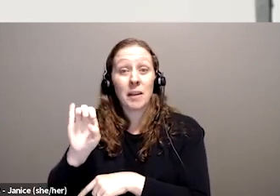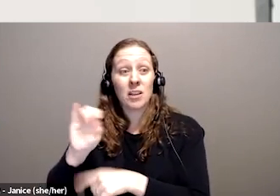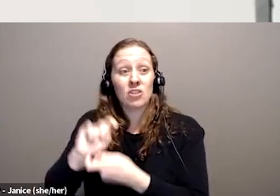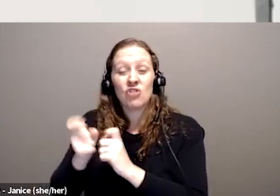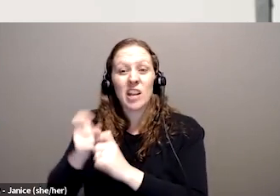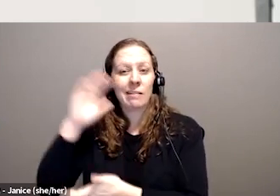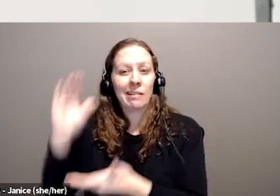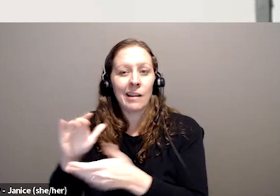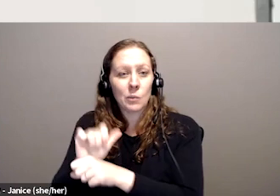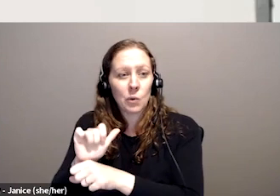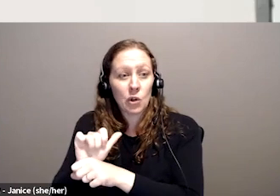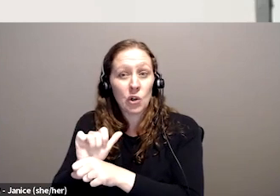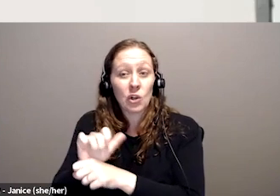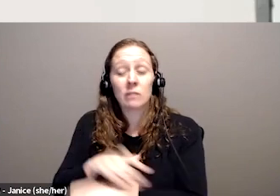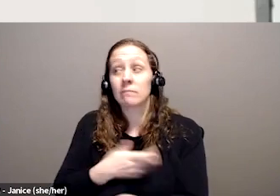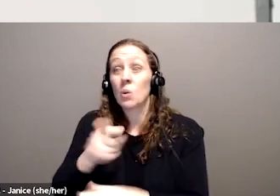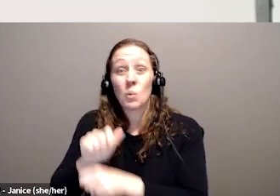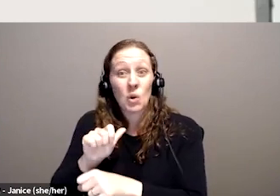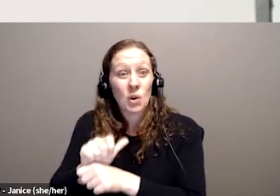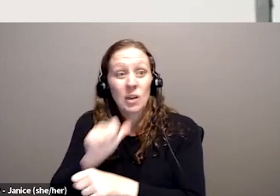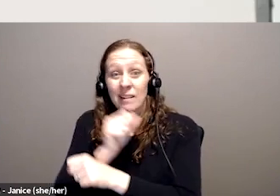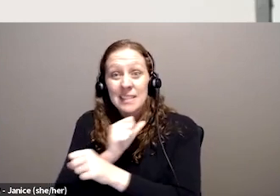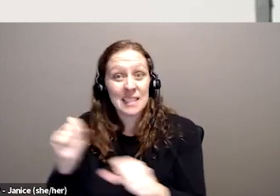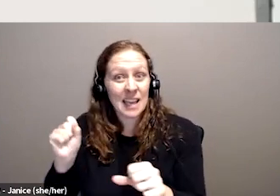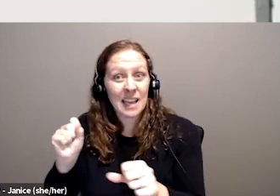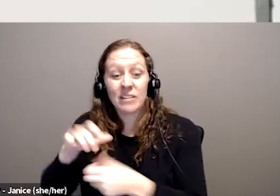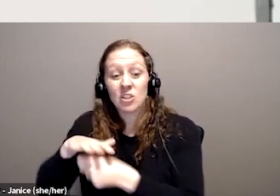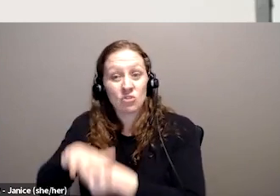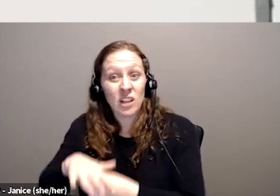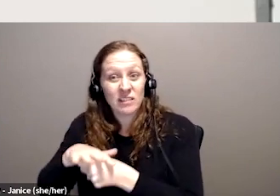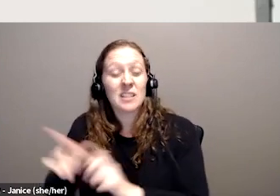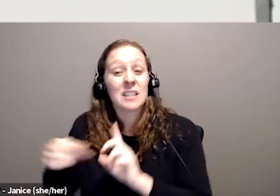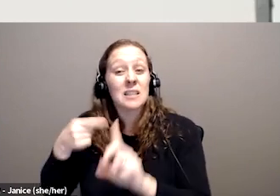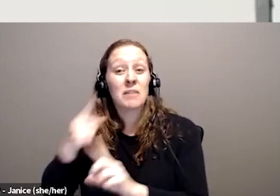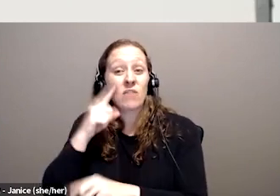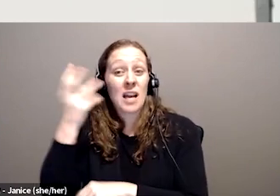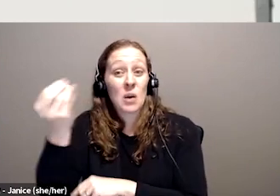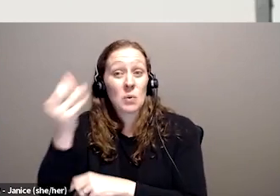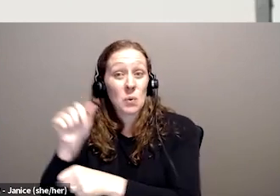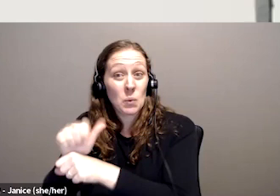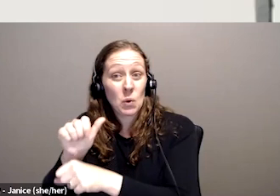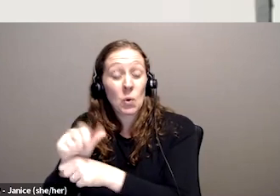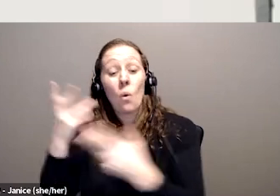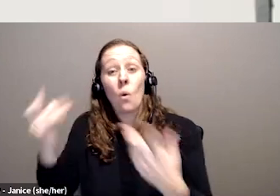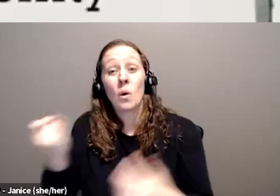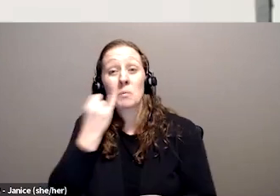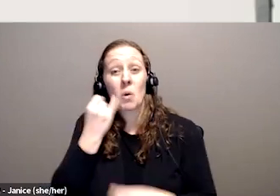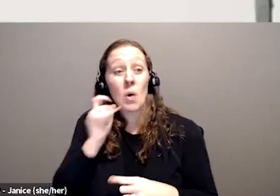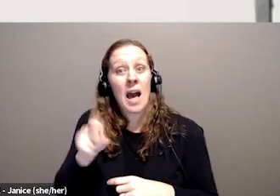more stressful or unsafe conditions, especially for outdoor work and commutes to work,